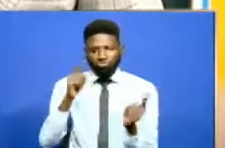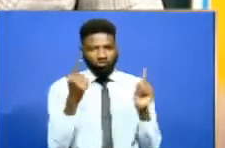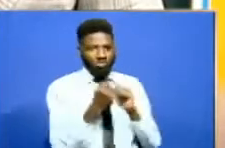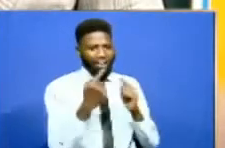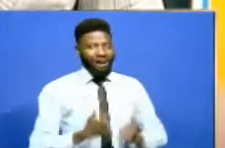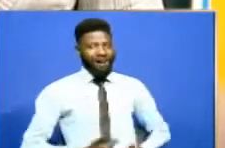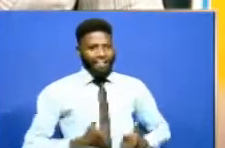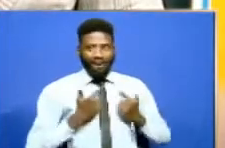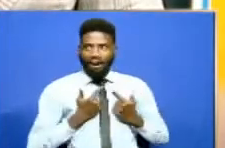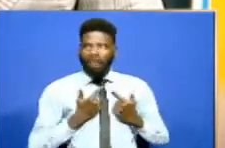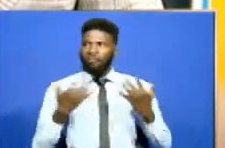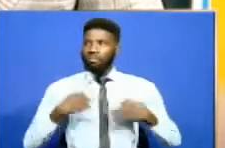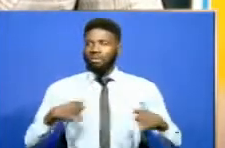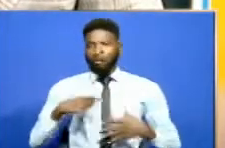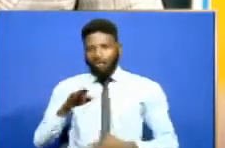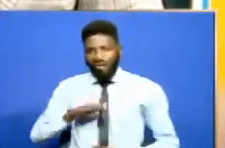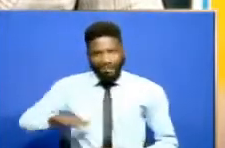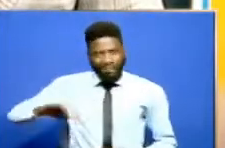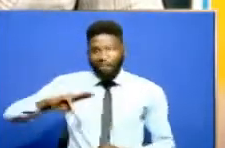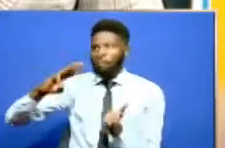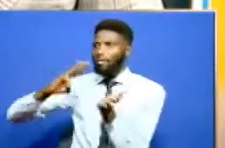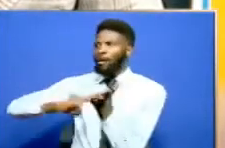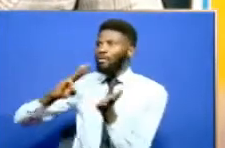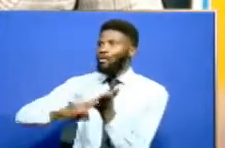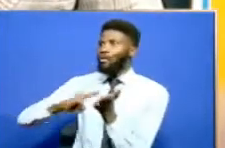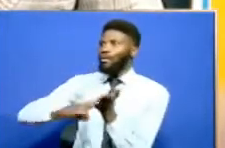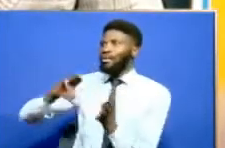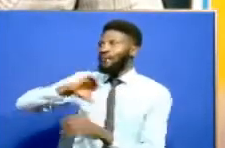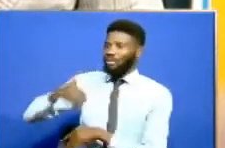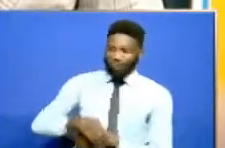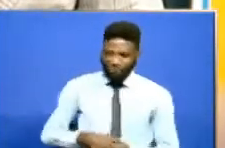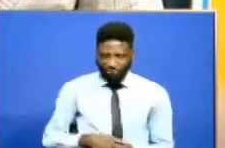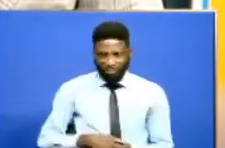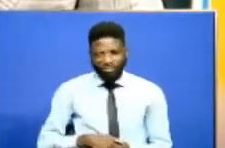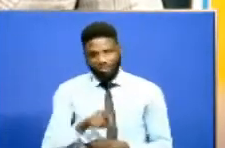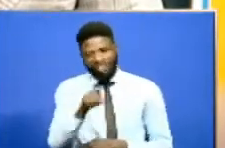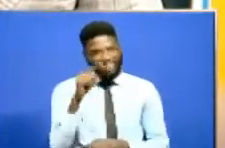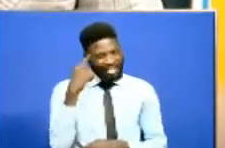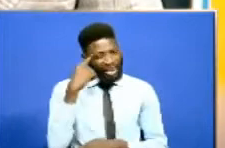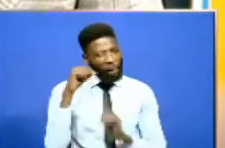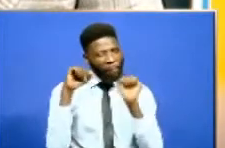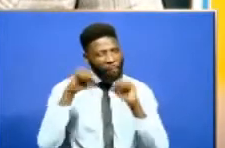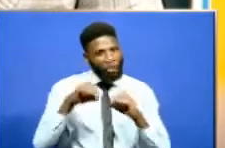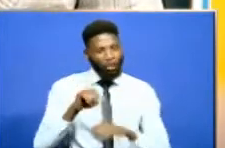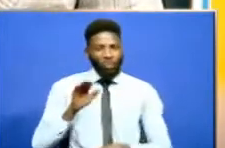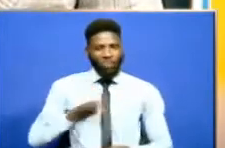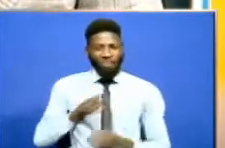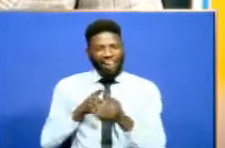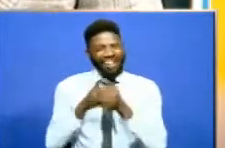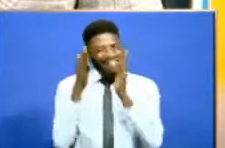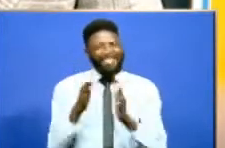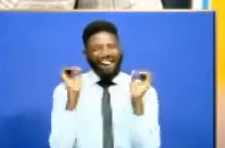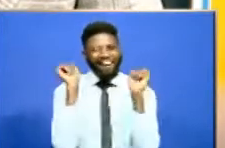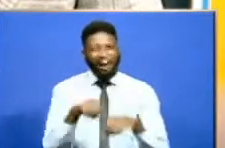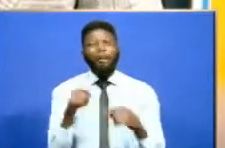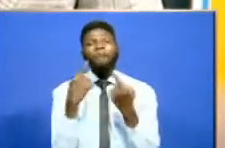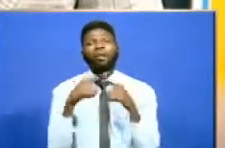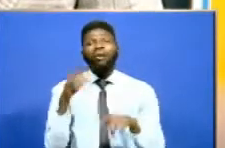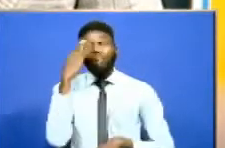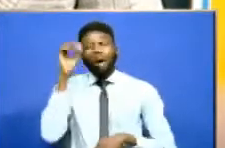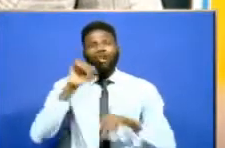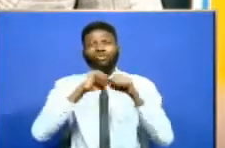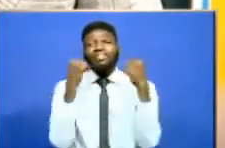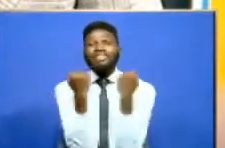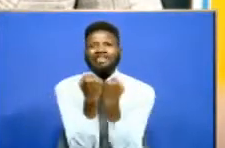County. If all this is possible, if there's such positivity in women leadership, then why is society still suspicious